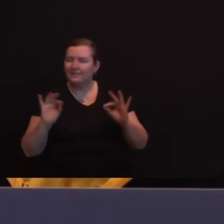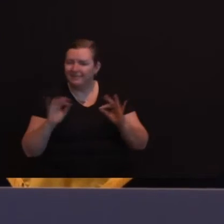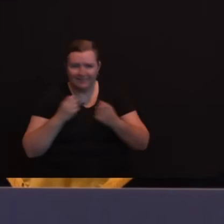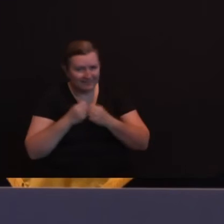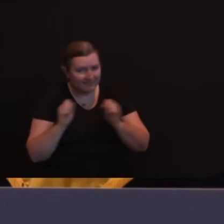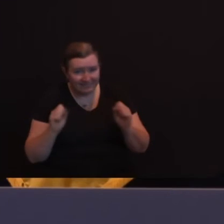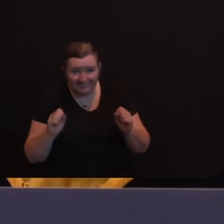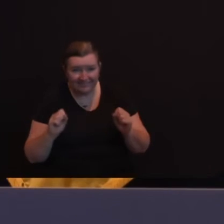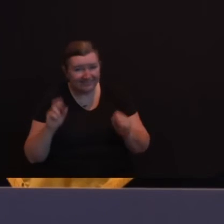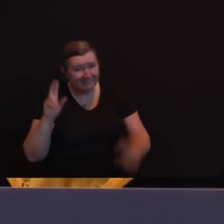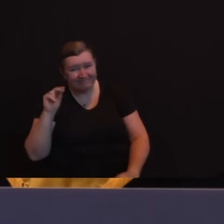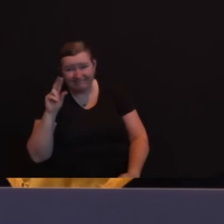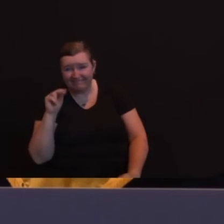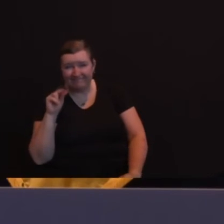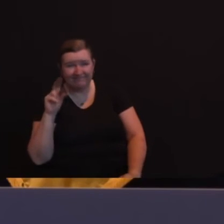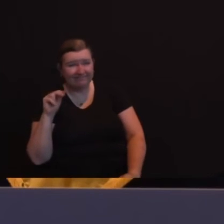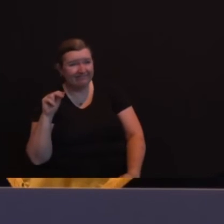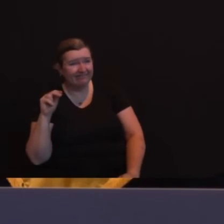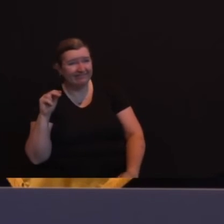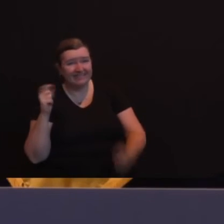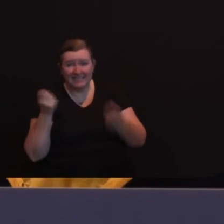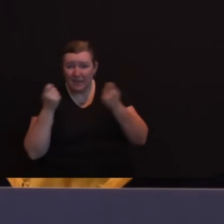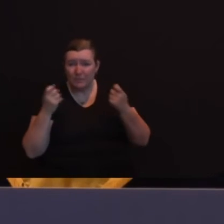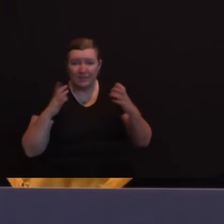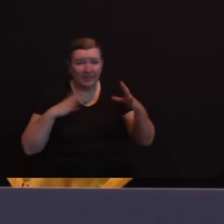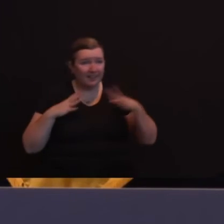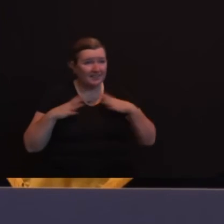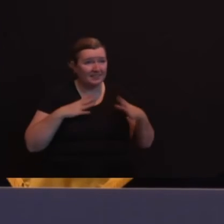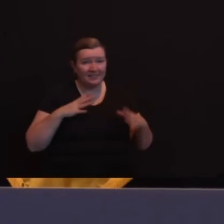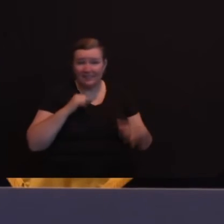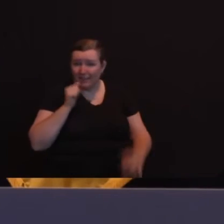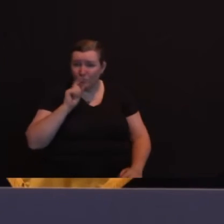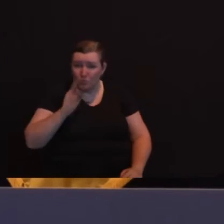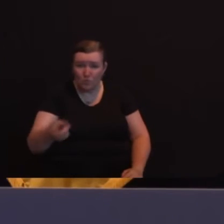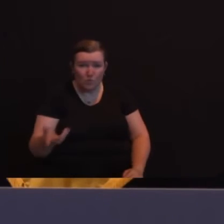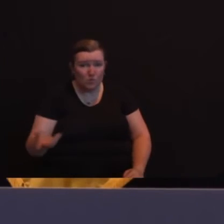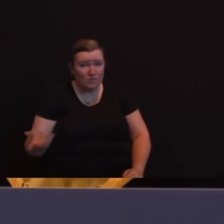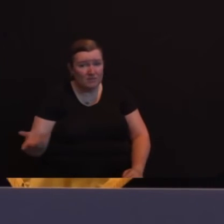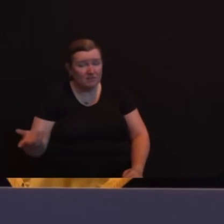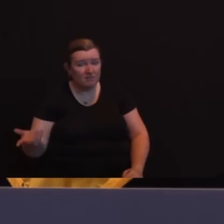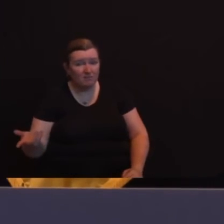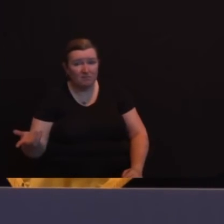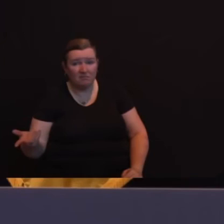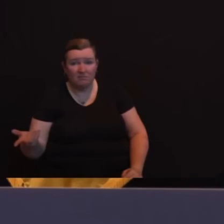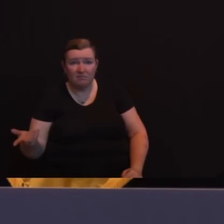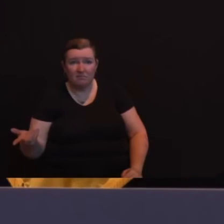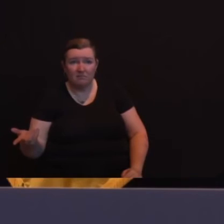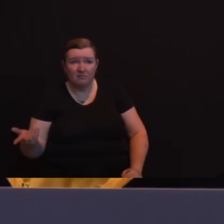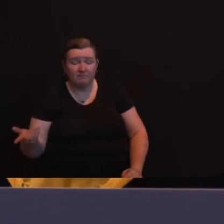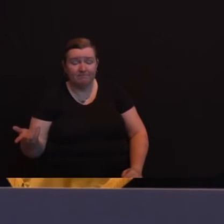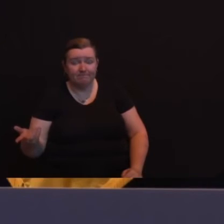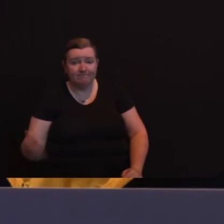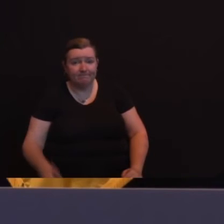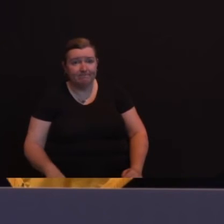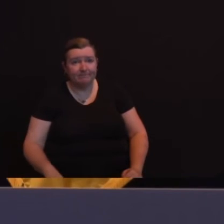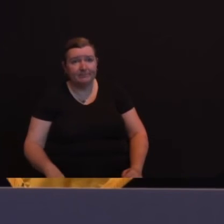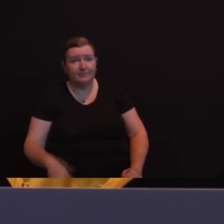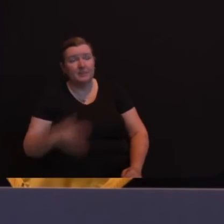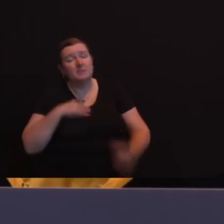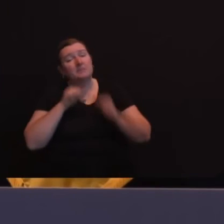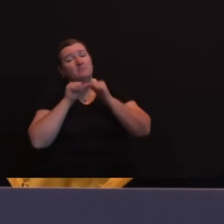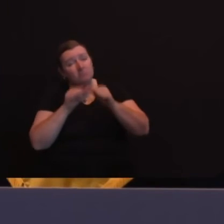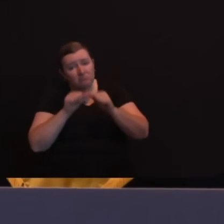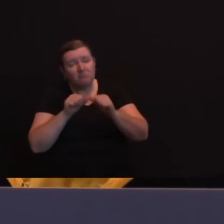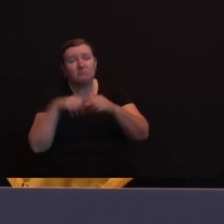celebrate holidays, that's just not true. It is just not true. So stay at it, everybody. No state crushed